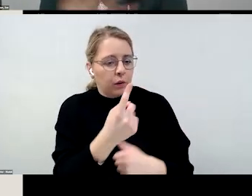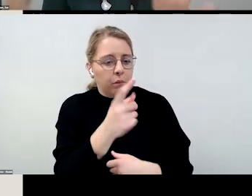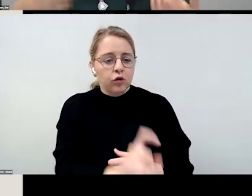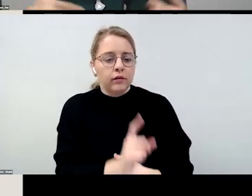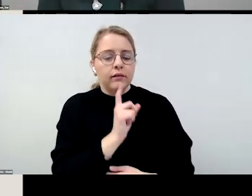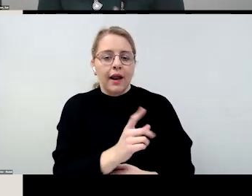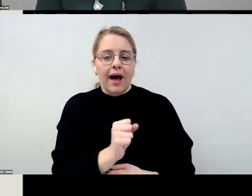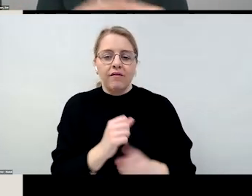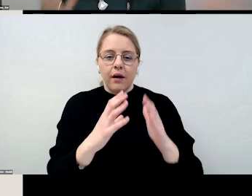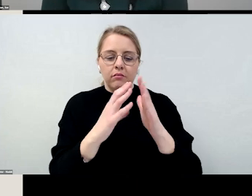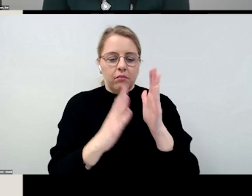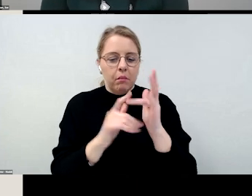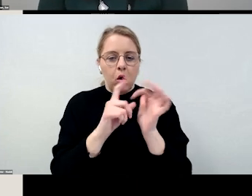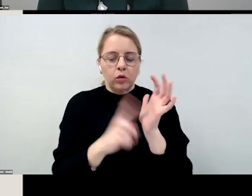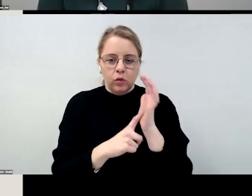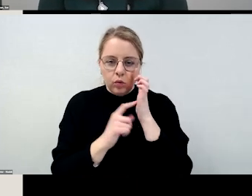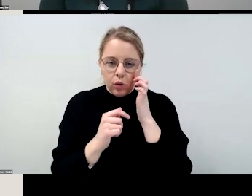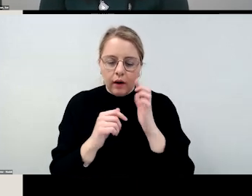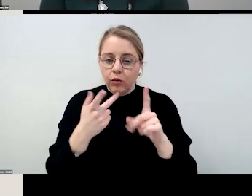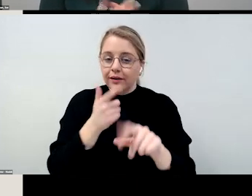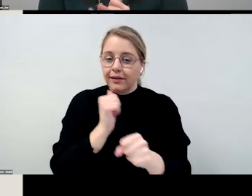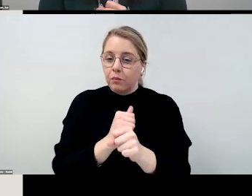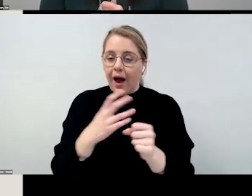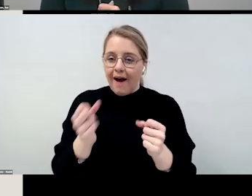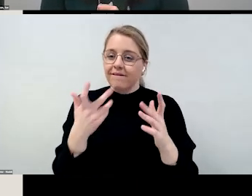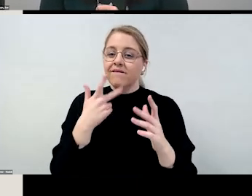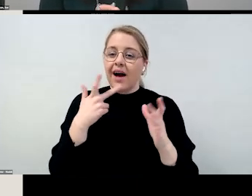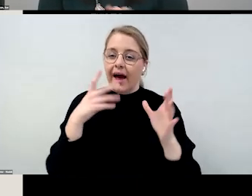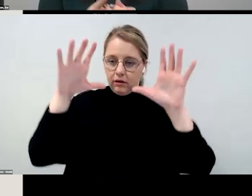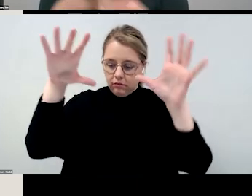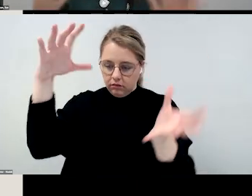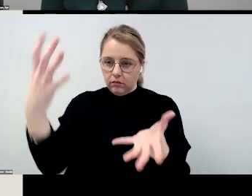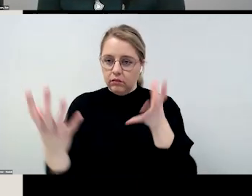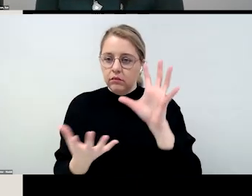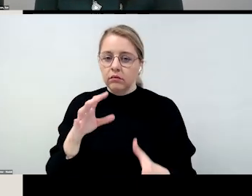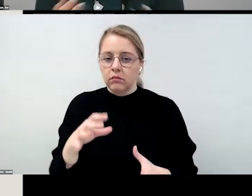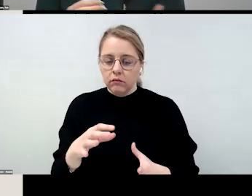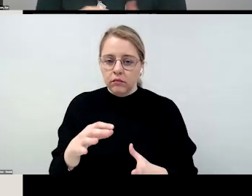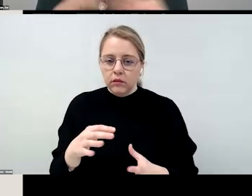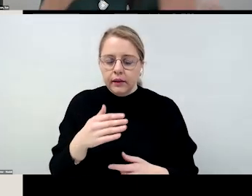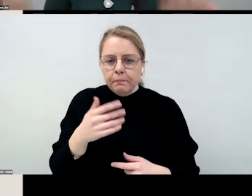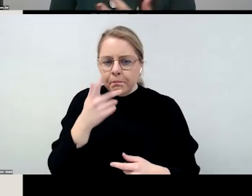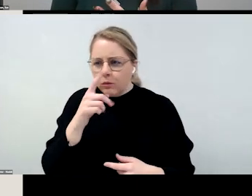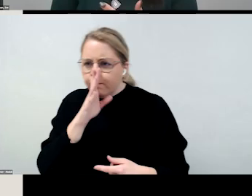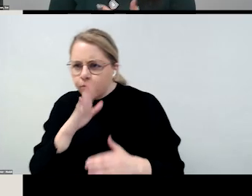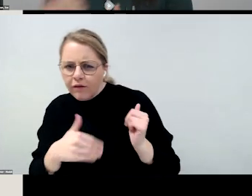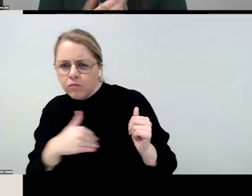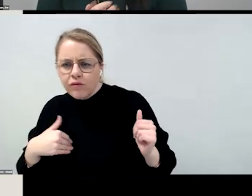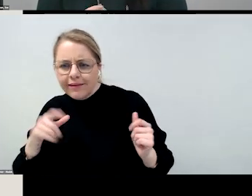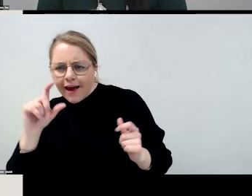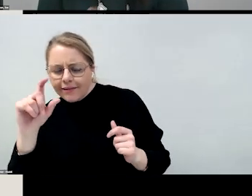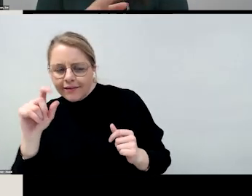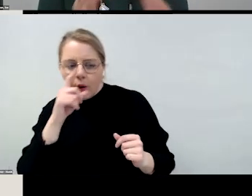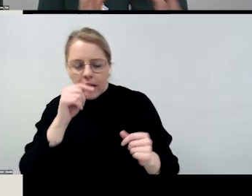how they use models of the body, so breast models, for example, to support people to understand what breast cancer is and what breast screening